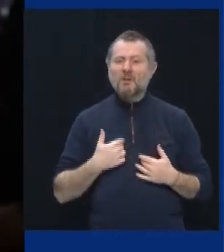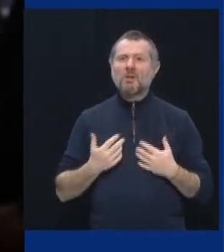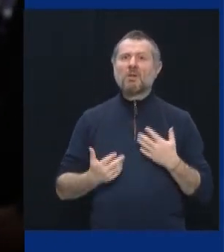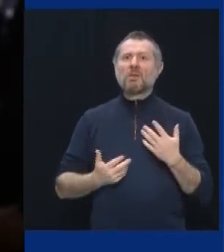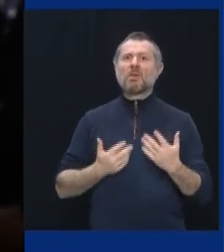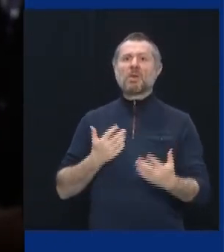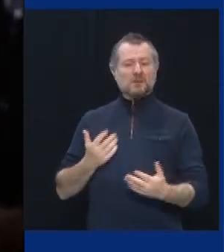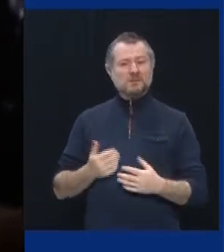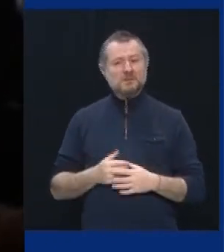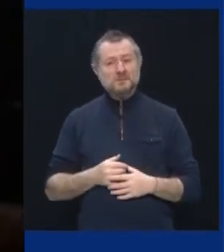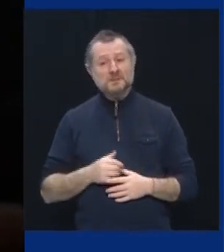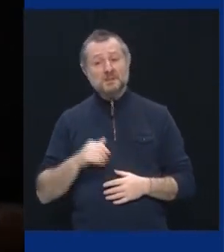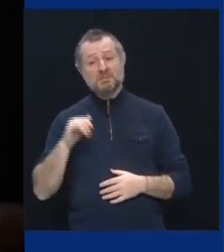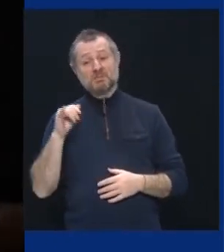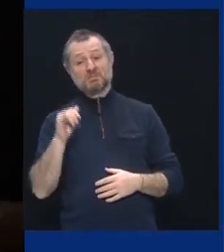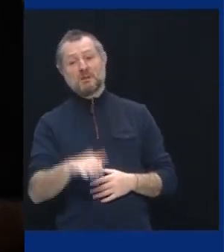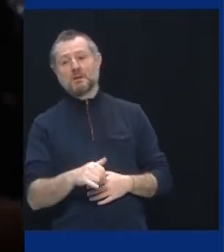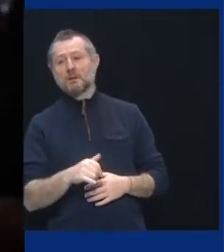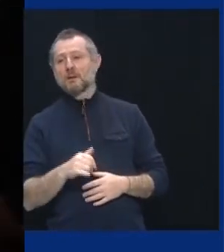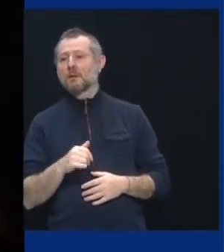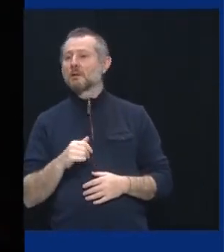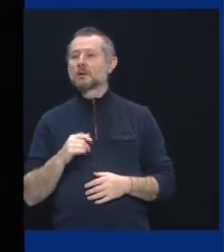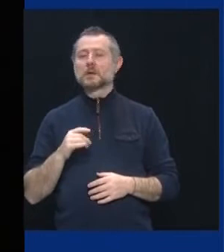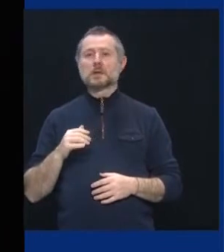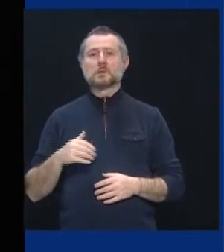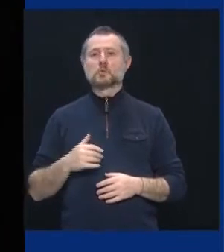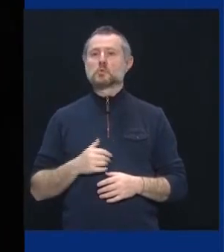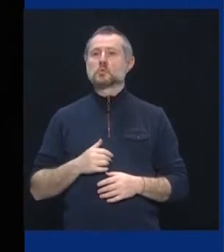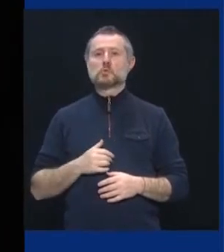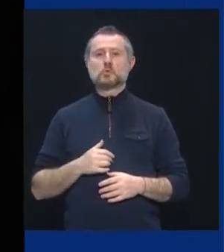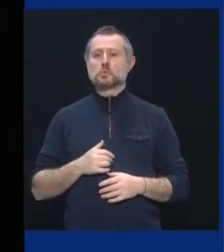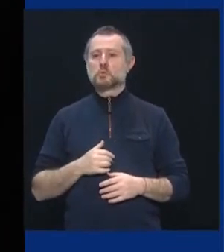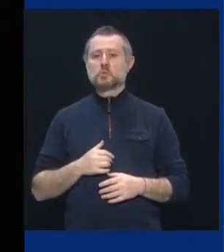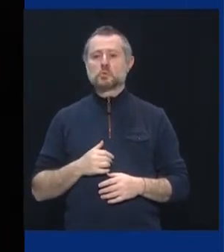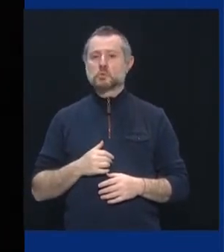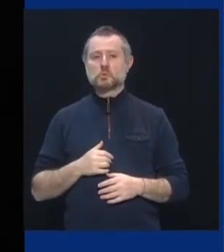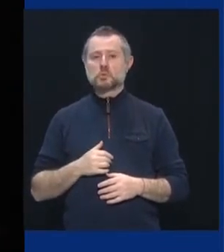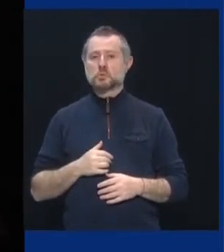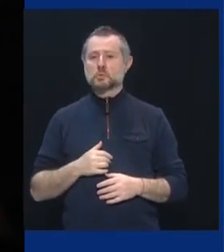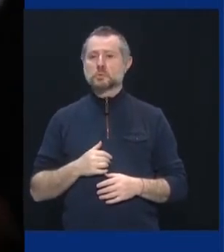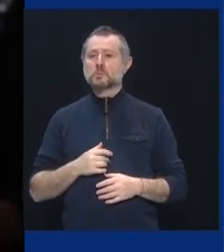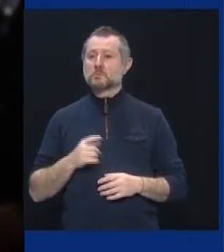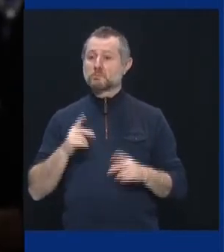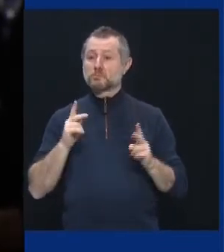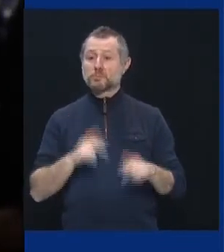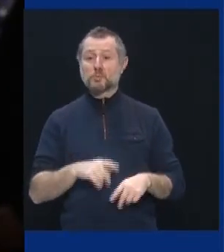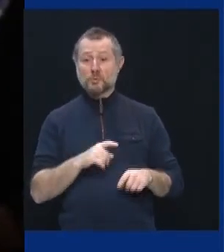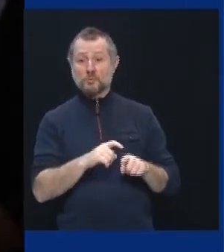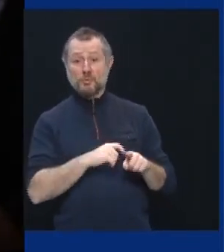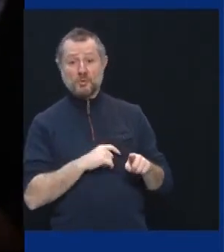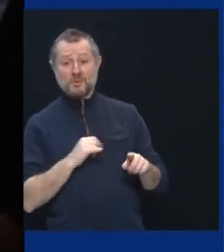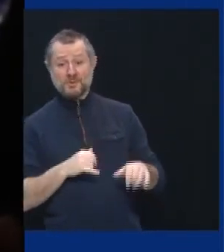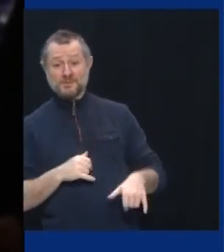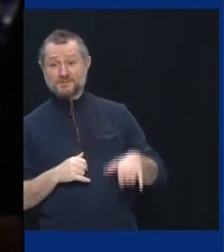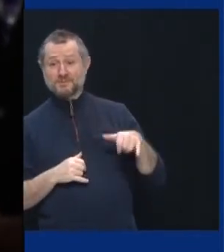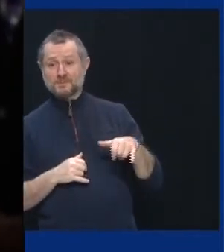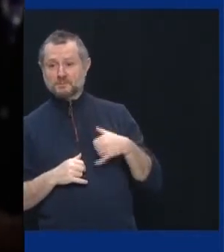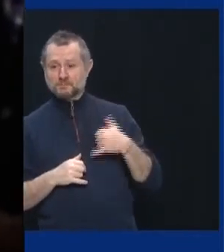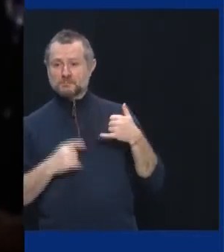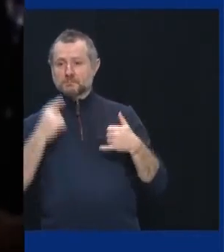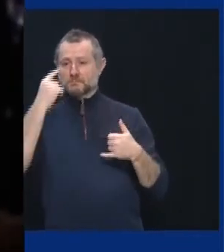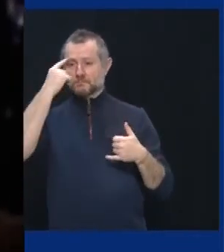And yet, as this call came, I was reminded, but spring was